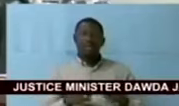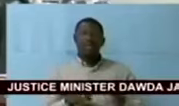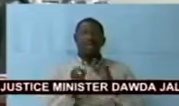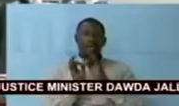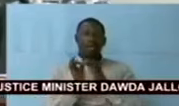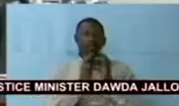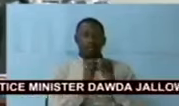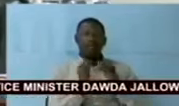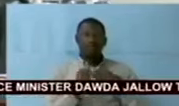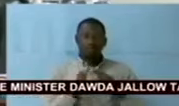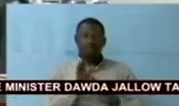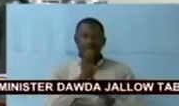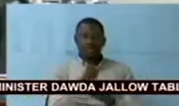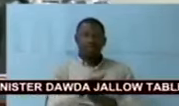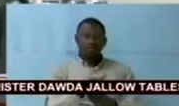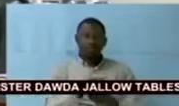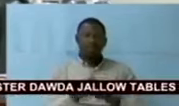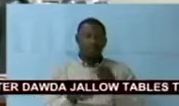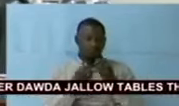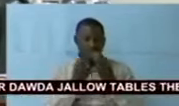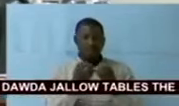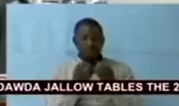mentioned some examples.